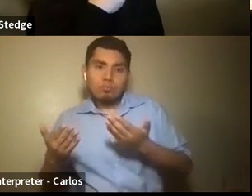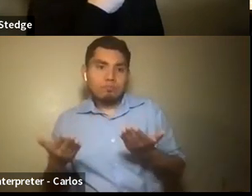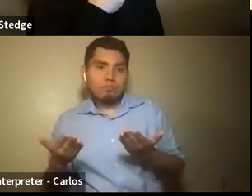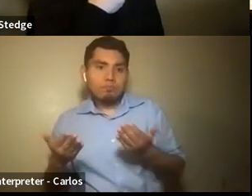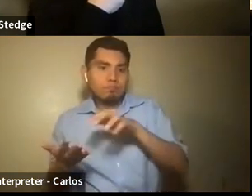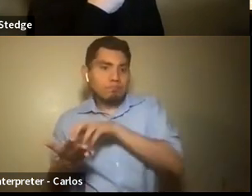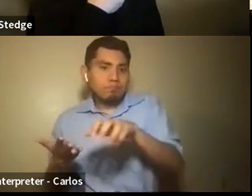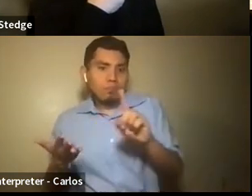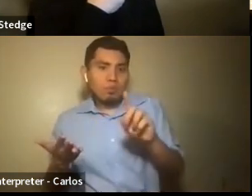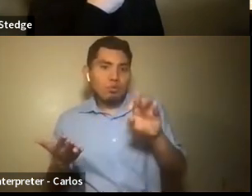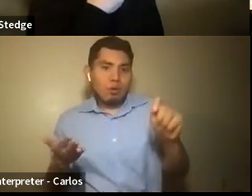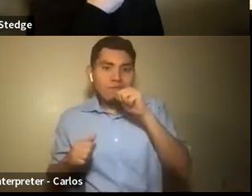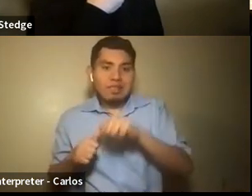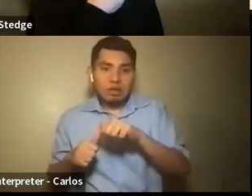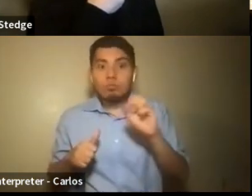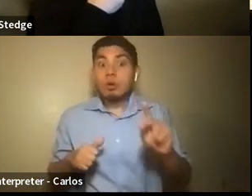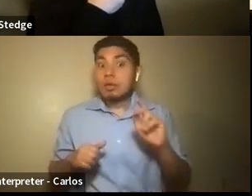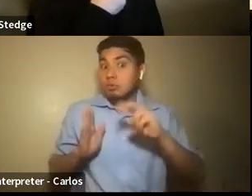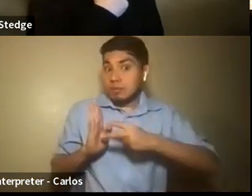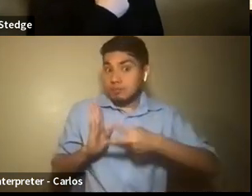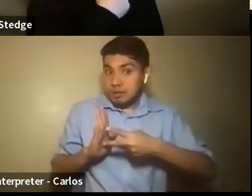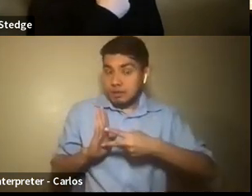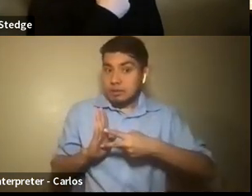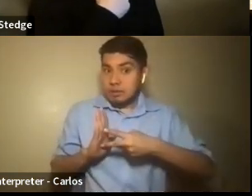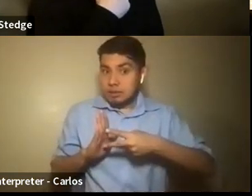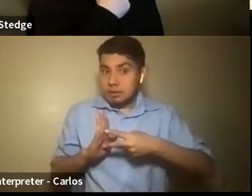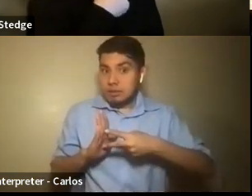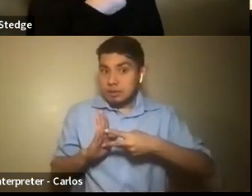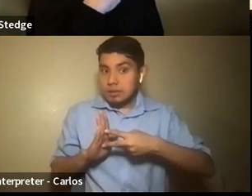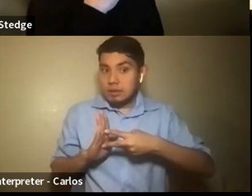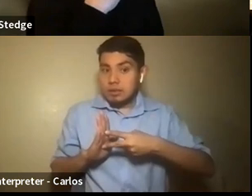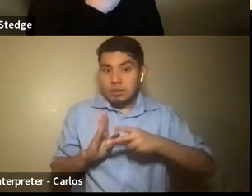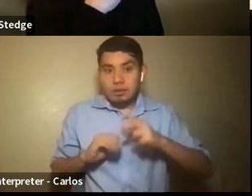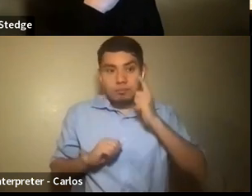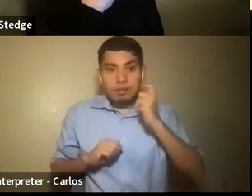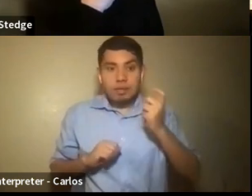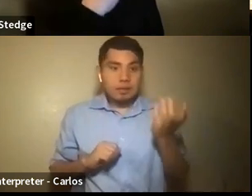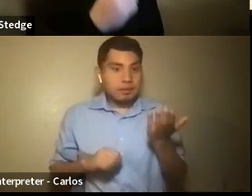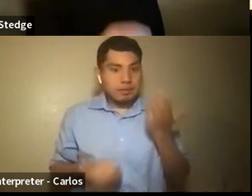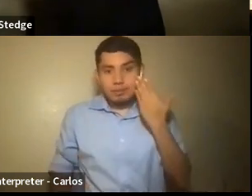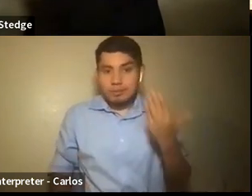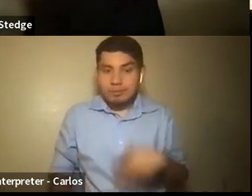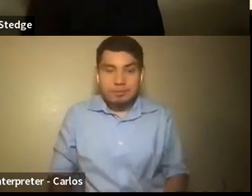letter. Okay. So what that means then, since I live in the world of